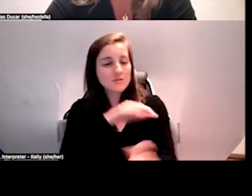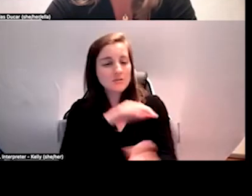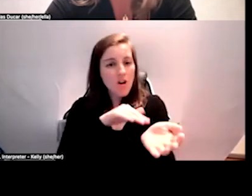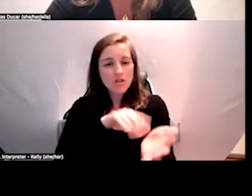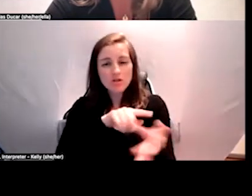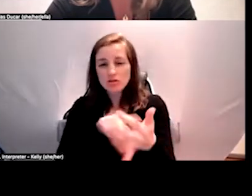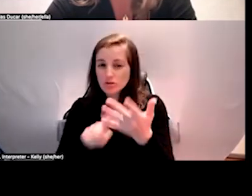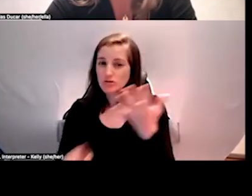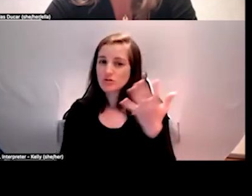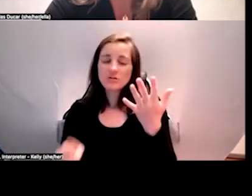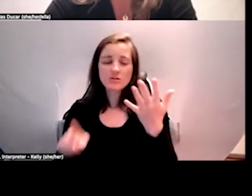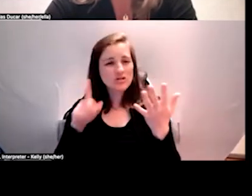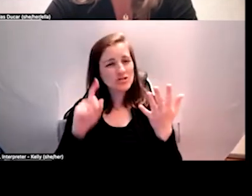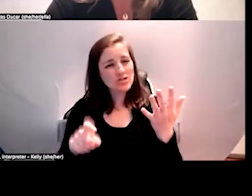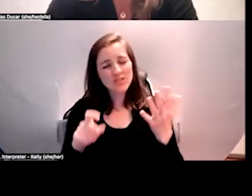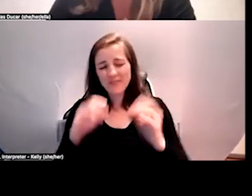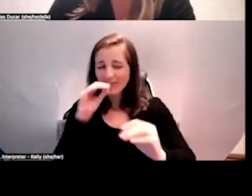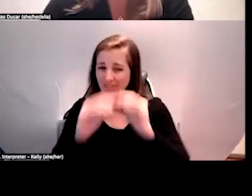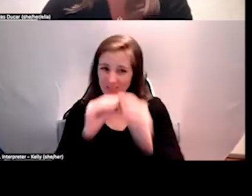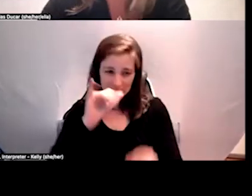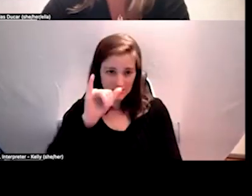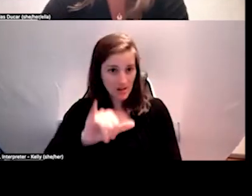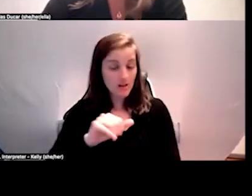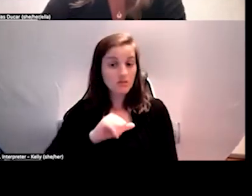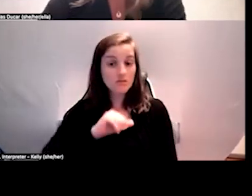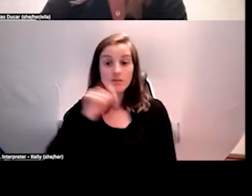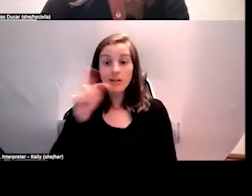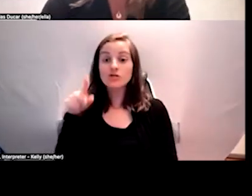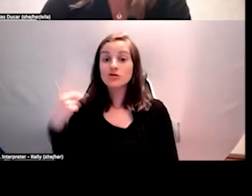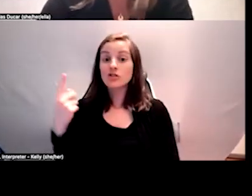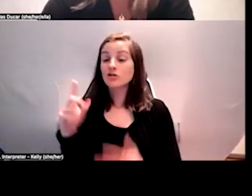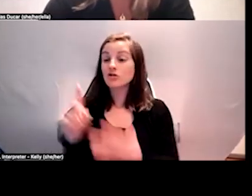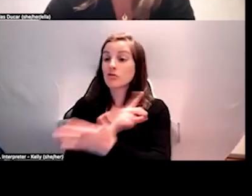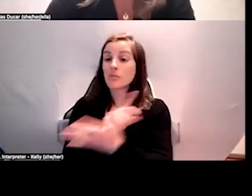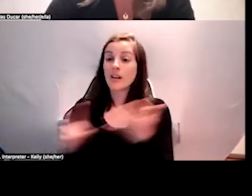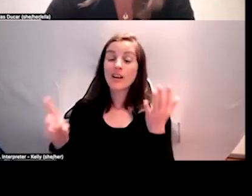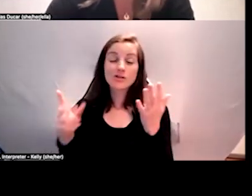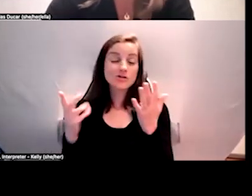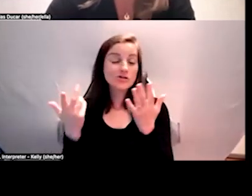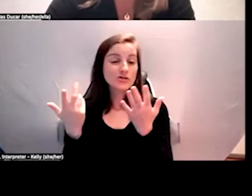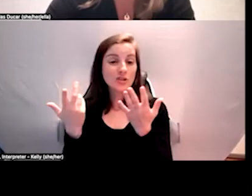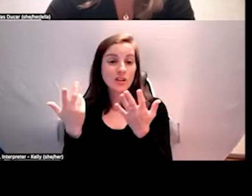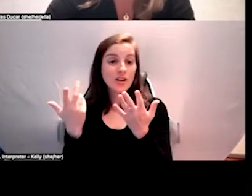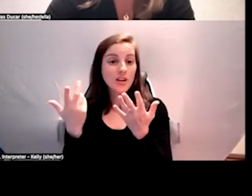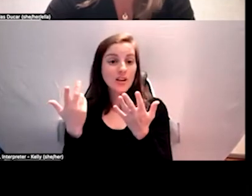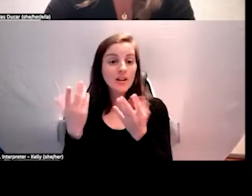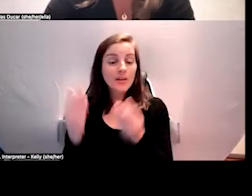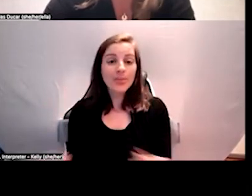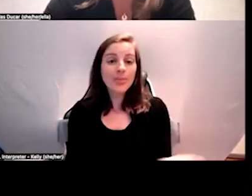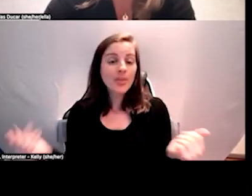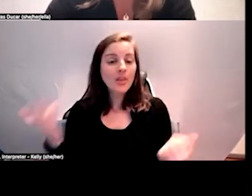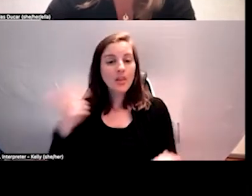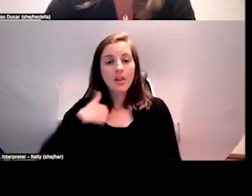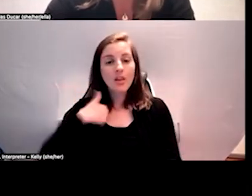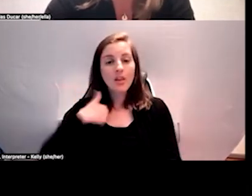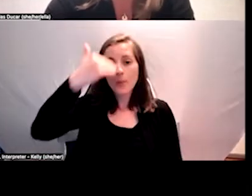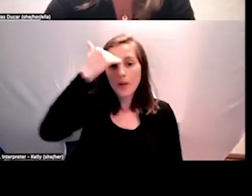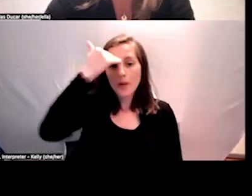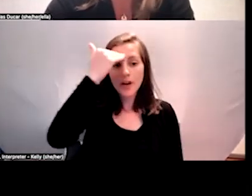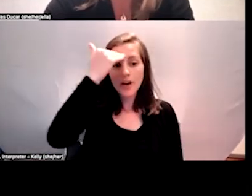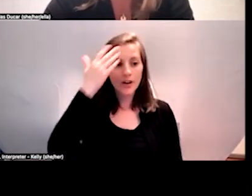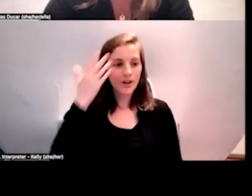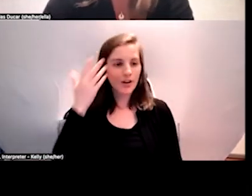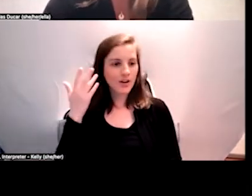for non-discrimination. It's not just about making things aware, which is the second level here, right? Culturally competent, consensual,